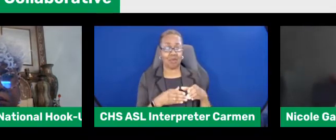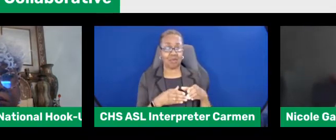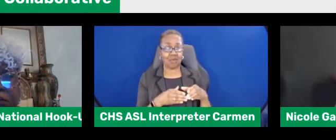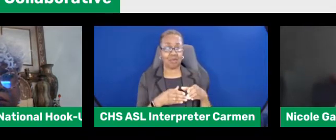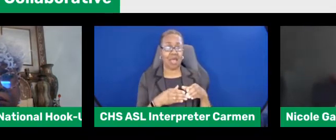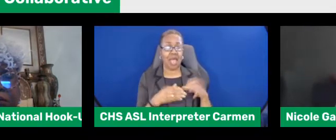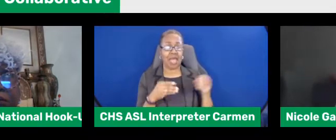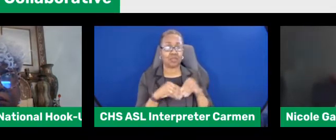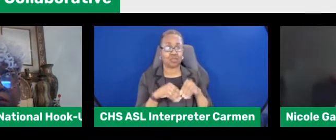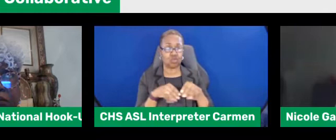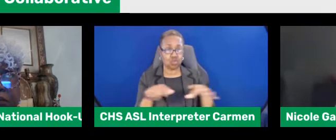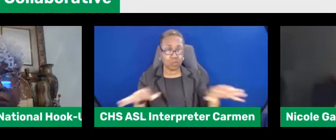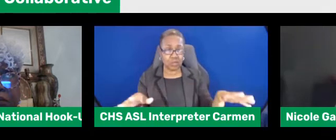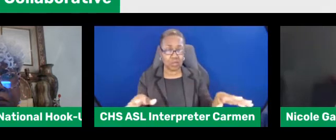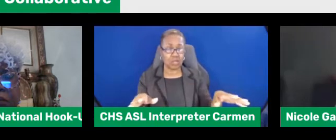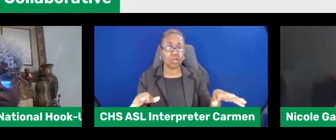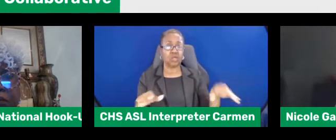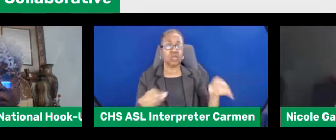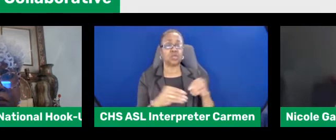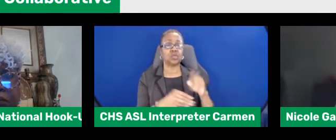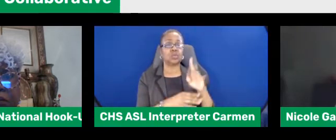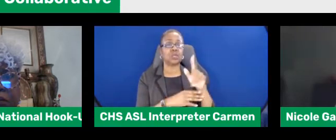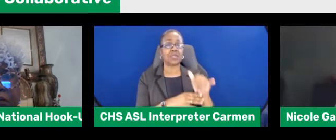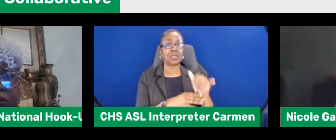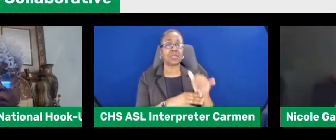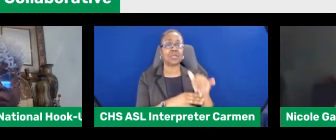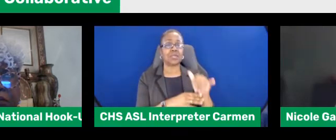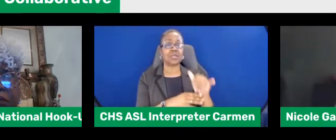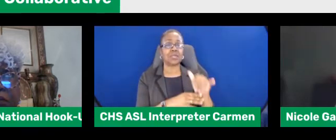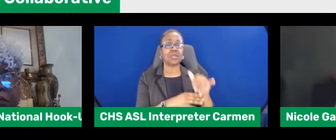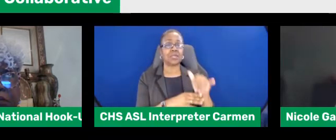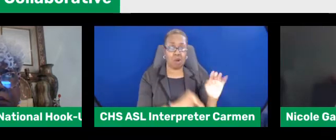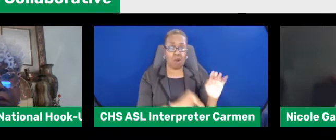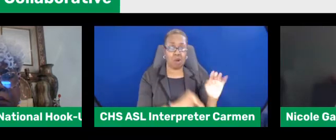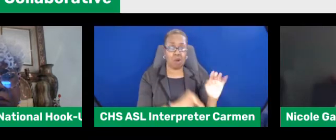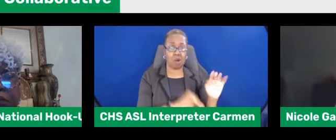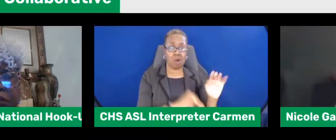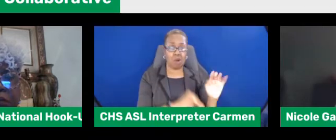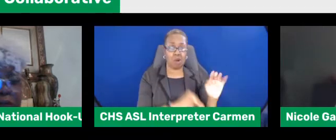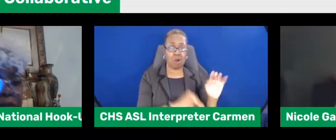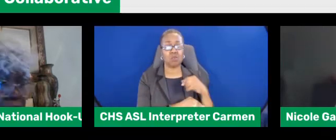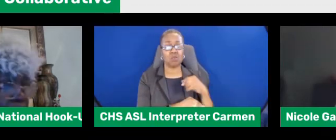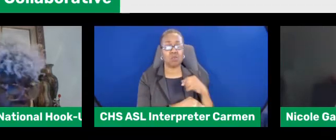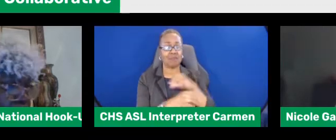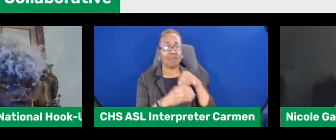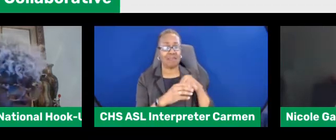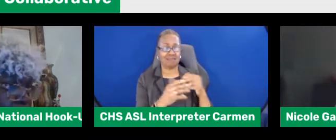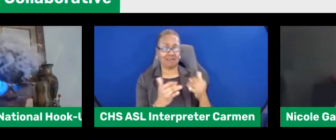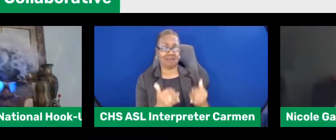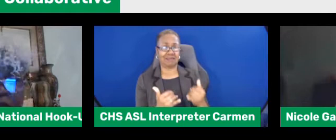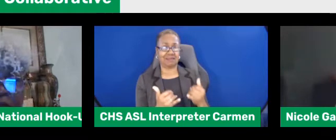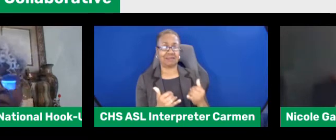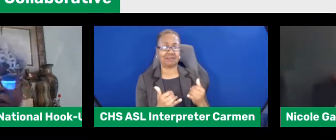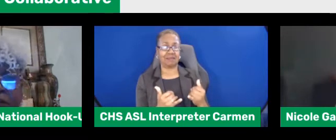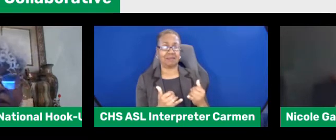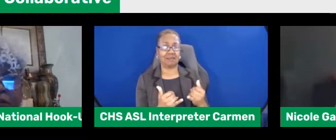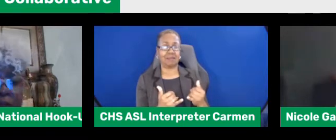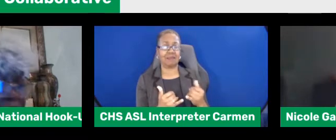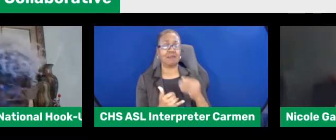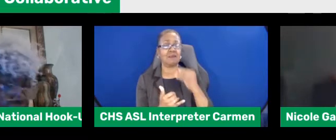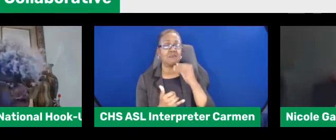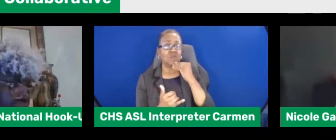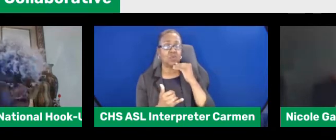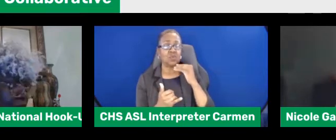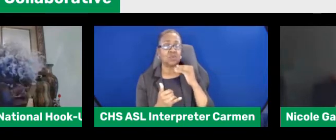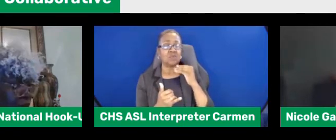to reach the Cook County and Chicago markets. We will work within the existing food chain